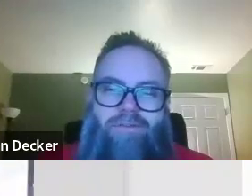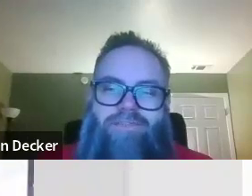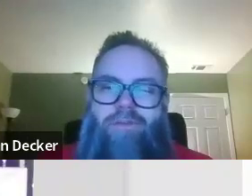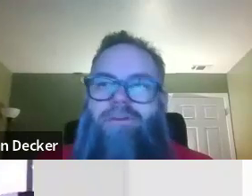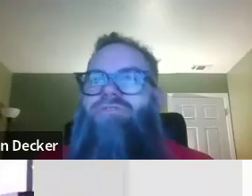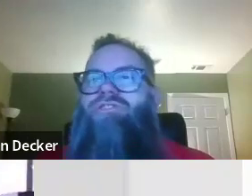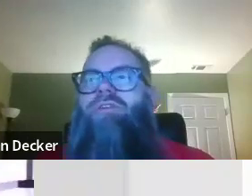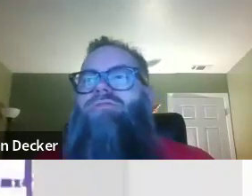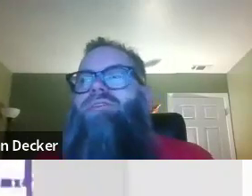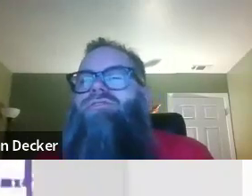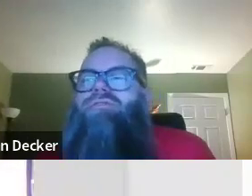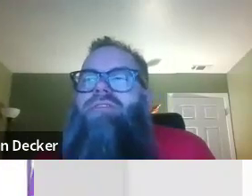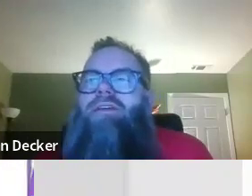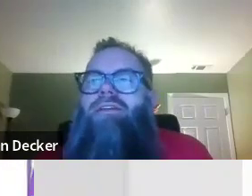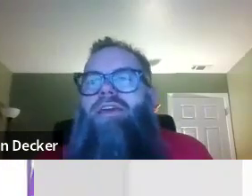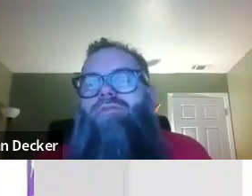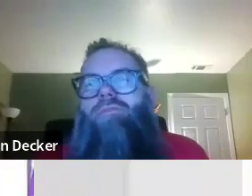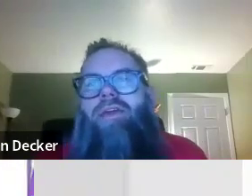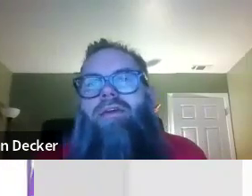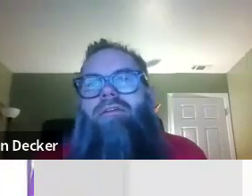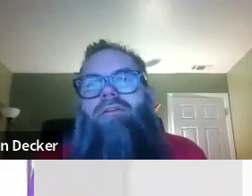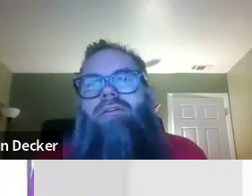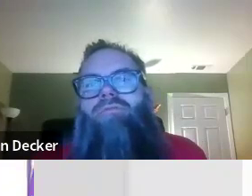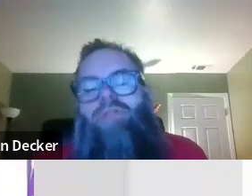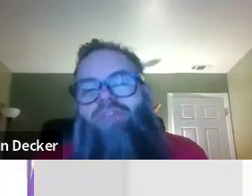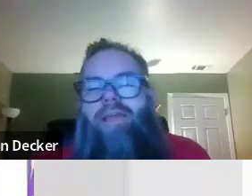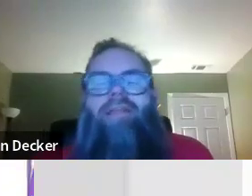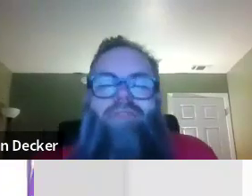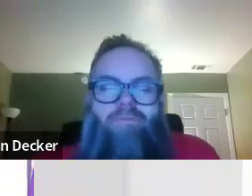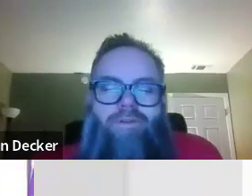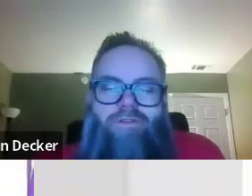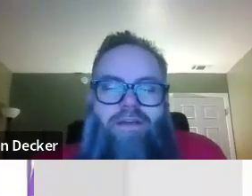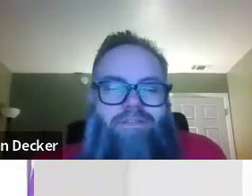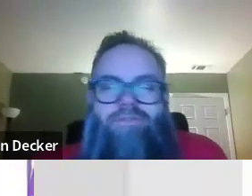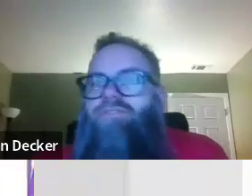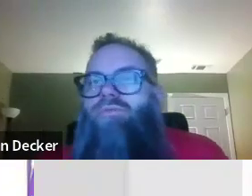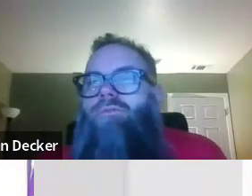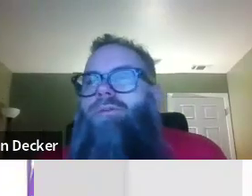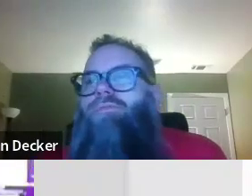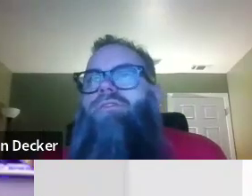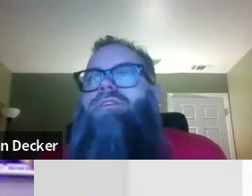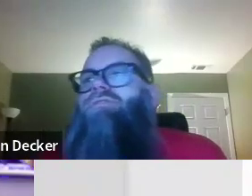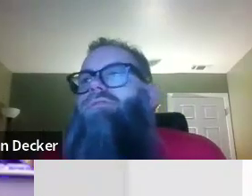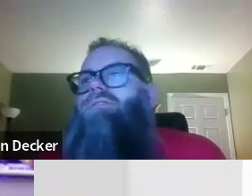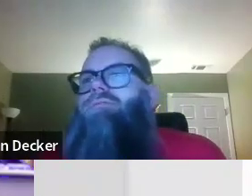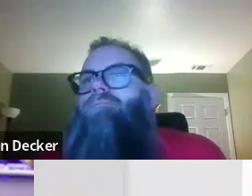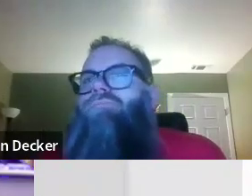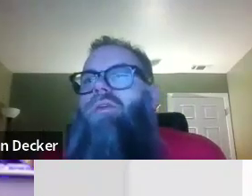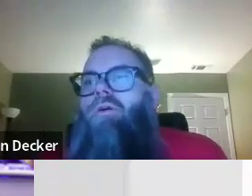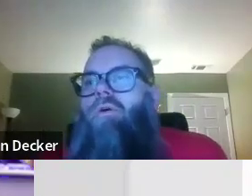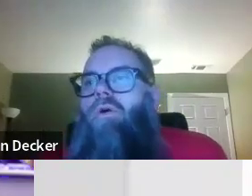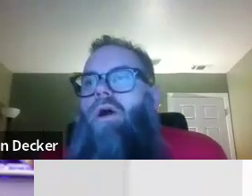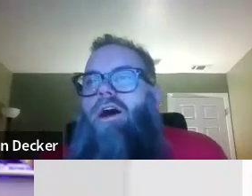this. So thank you guys very much for sharing those pictures. Thank you for being really creative in what you're trying to do to support people in their day